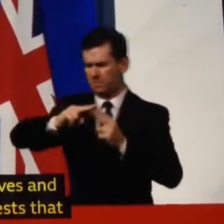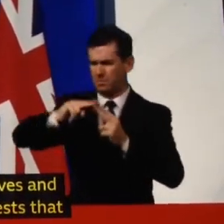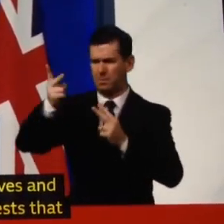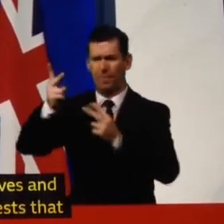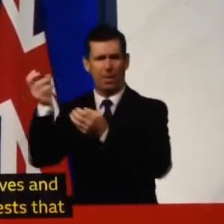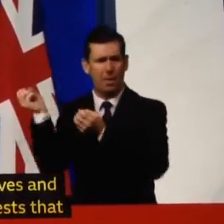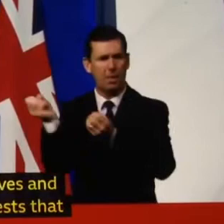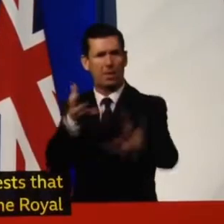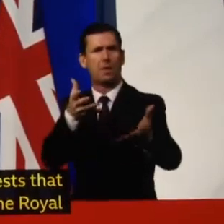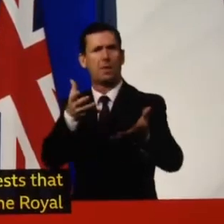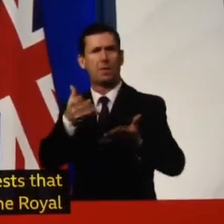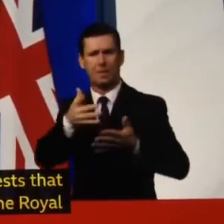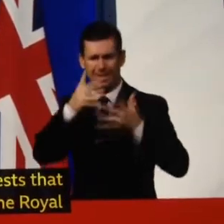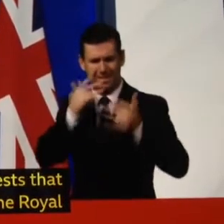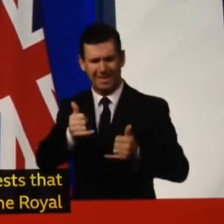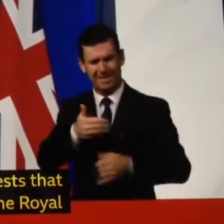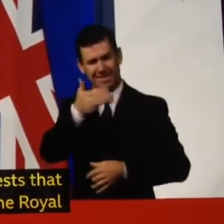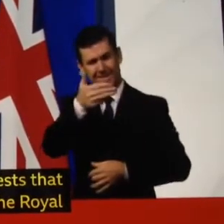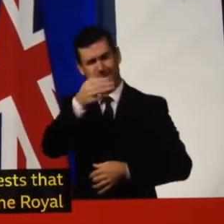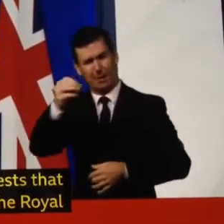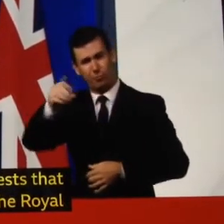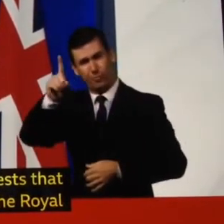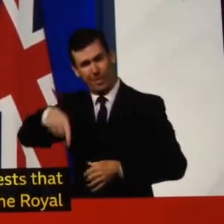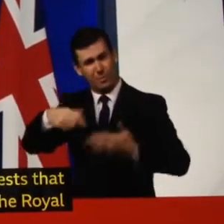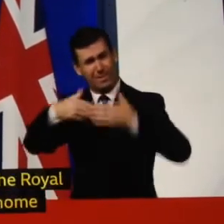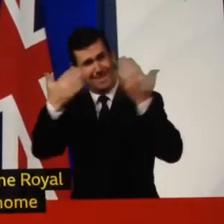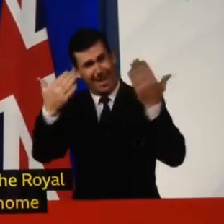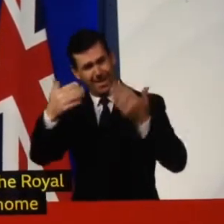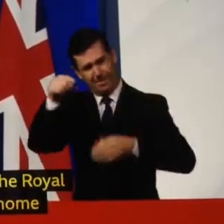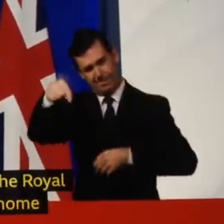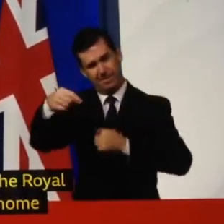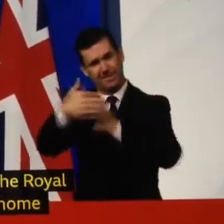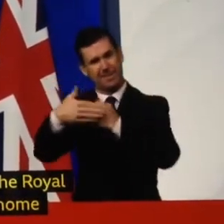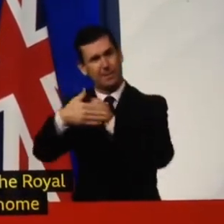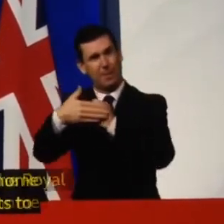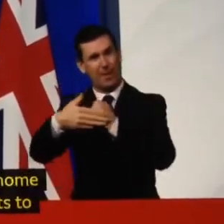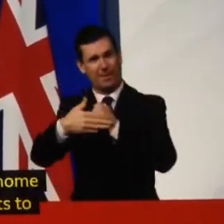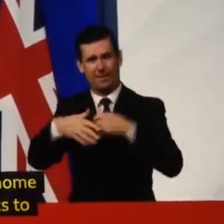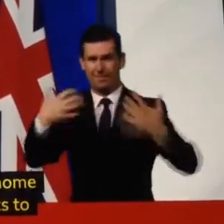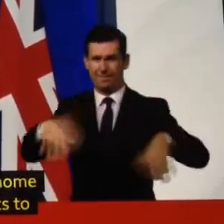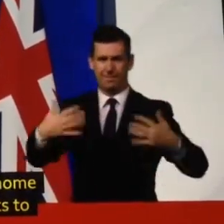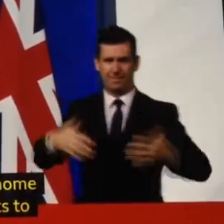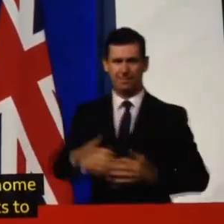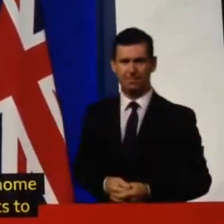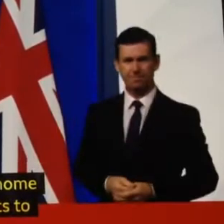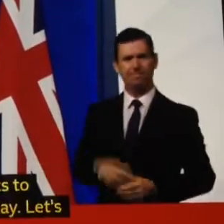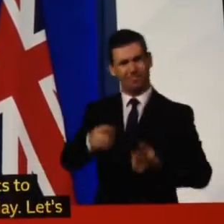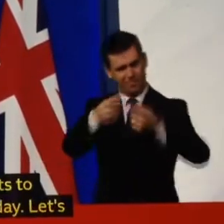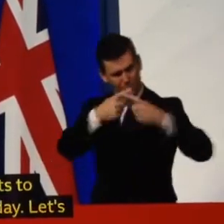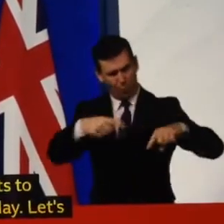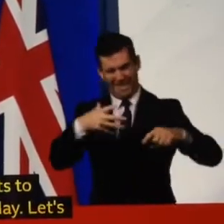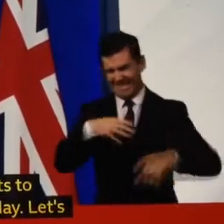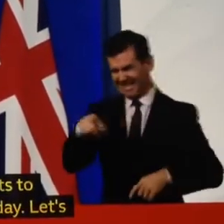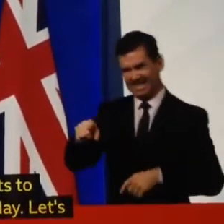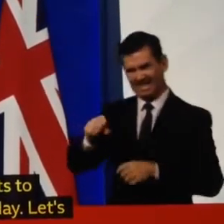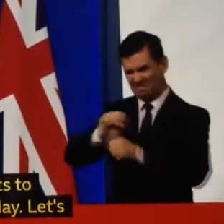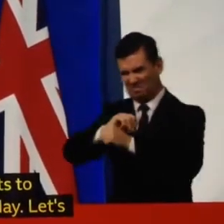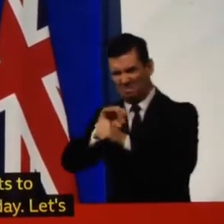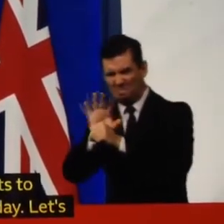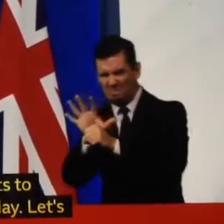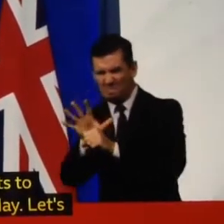to 900,000 a day from Saturday. So let's slow down Omicron's